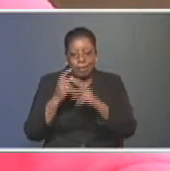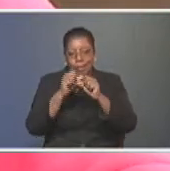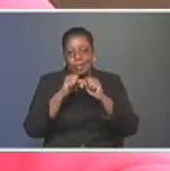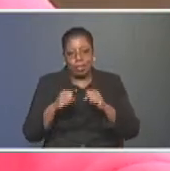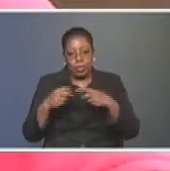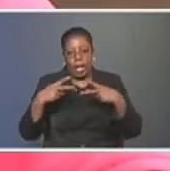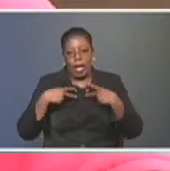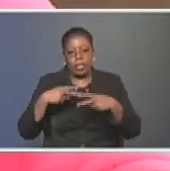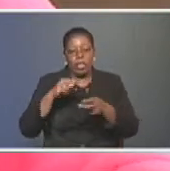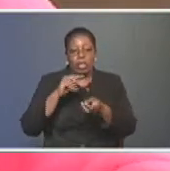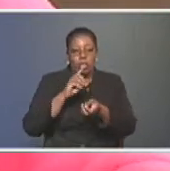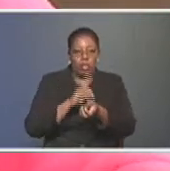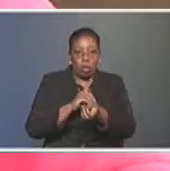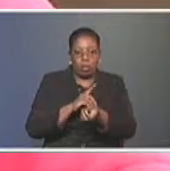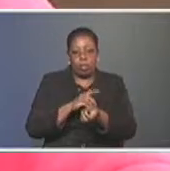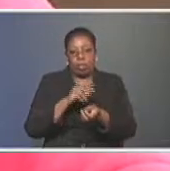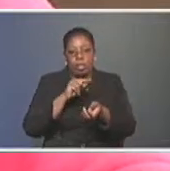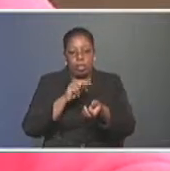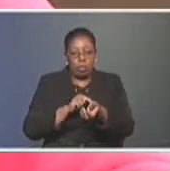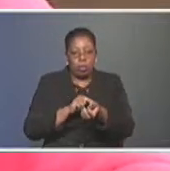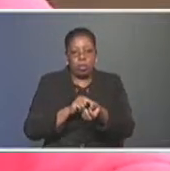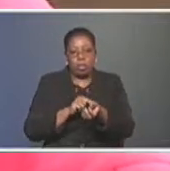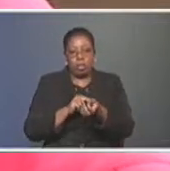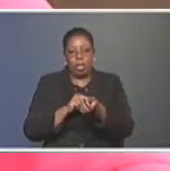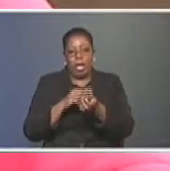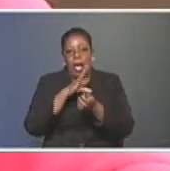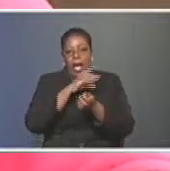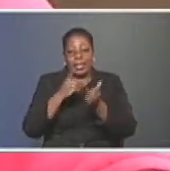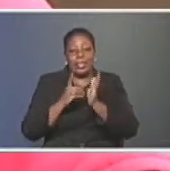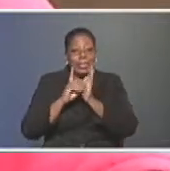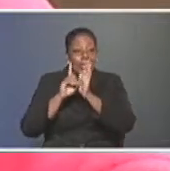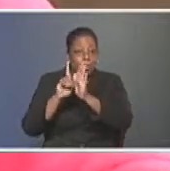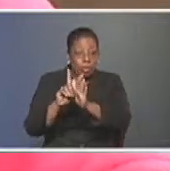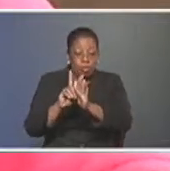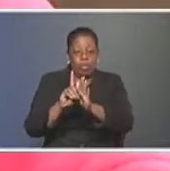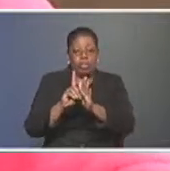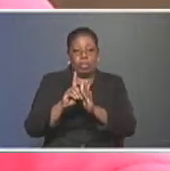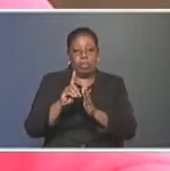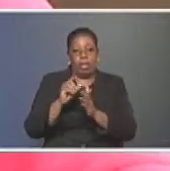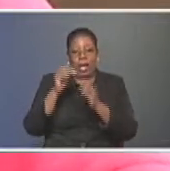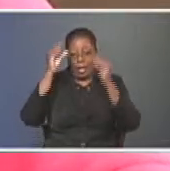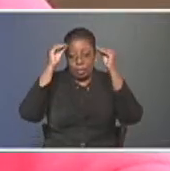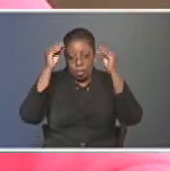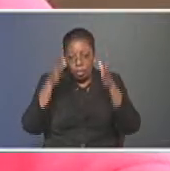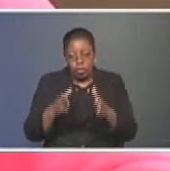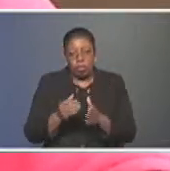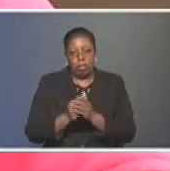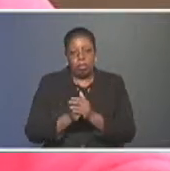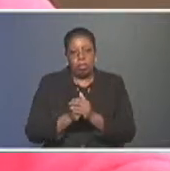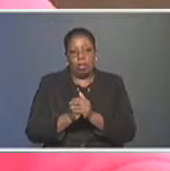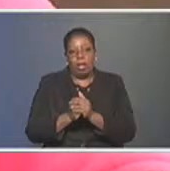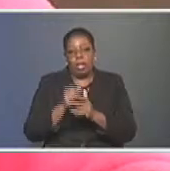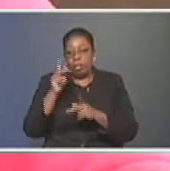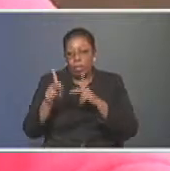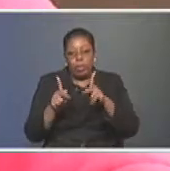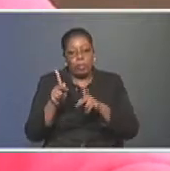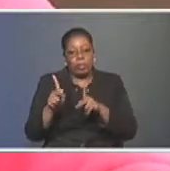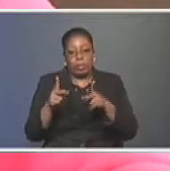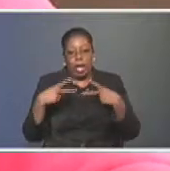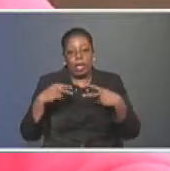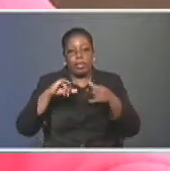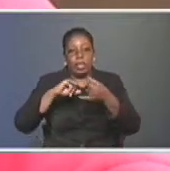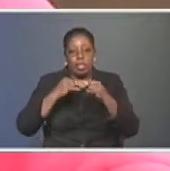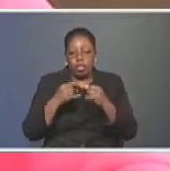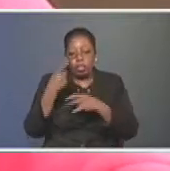doctors and nurses having regular demonstrations. We had teachers having issues. We had members of the public service having issues. And they had